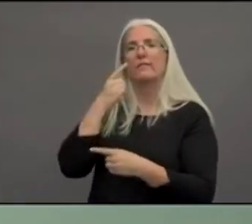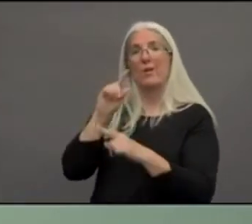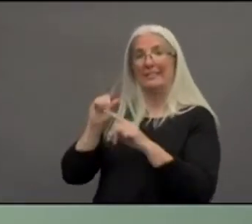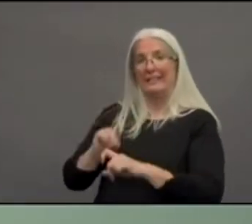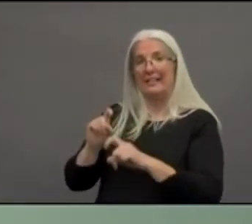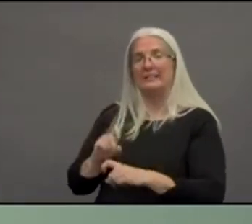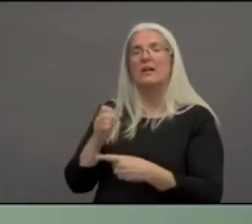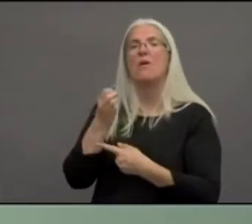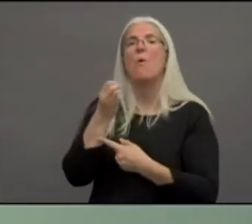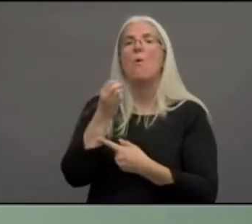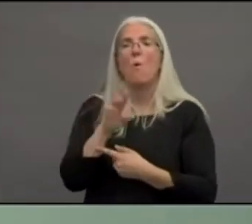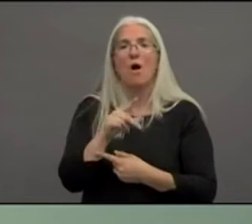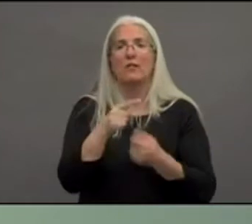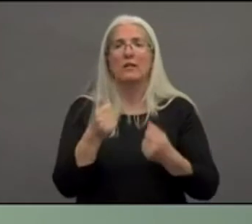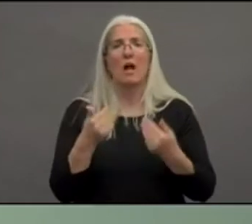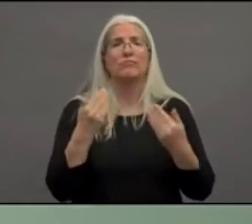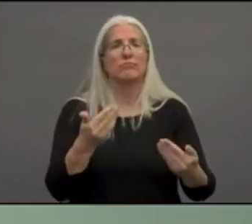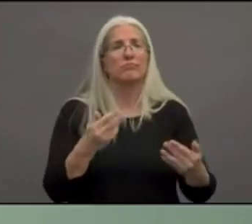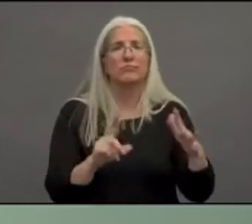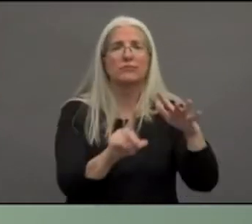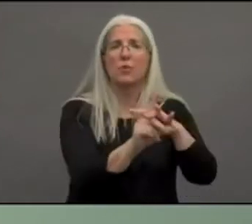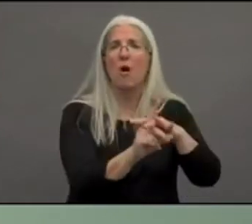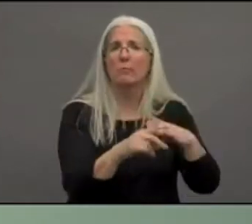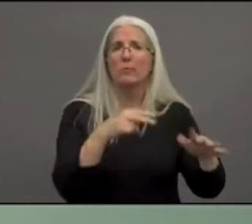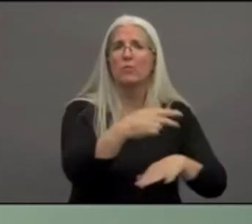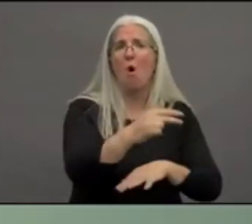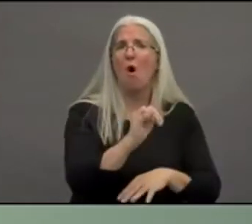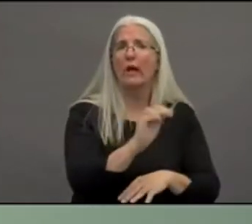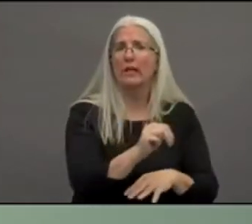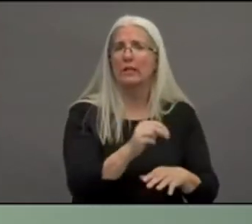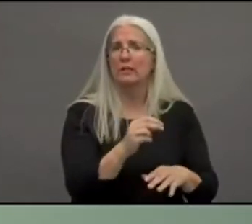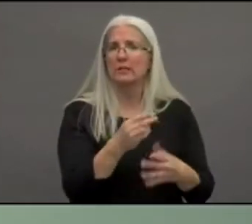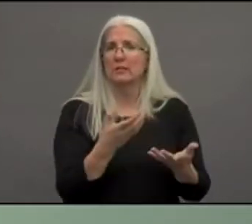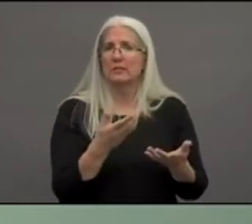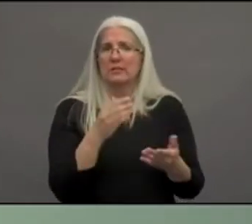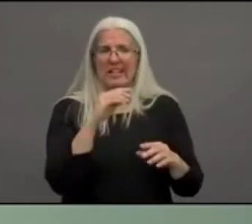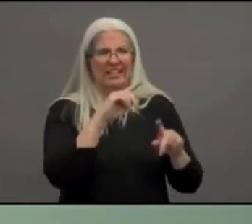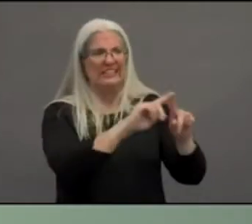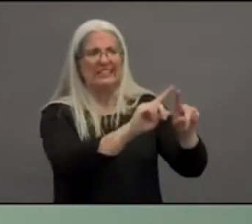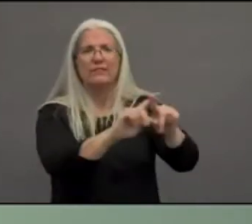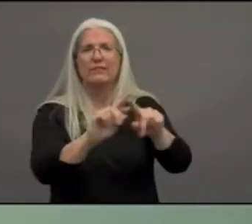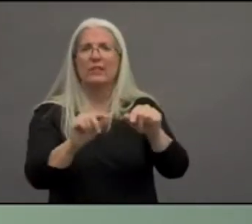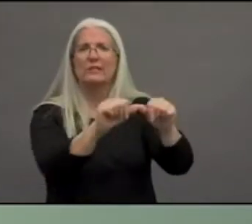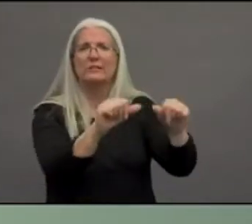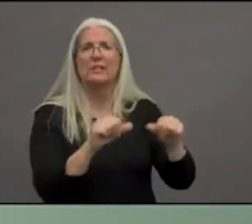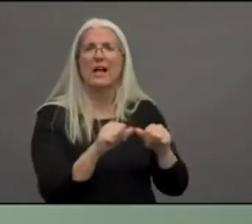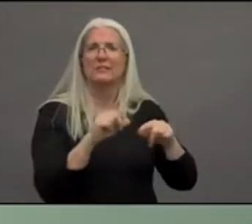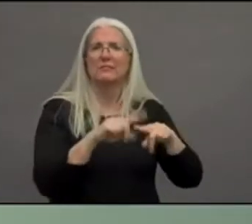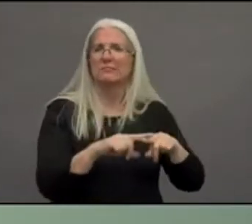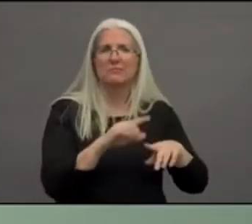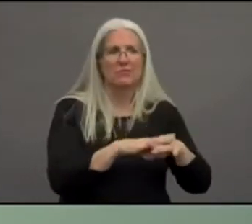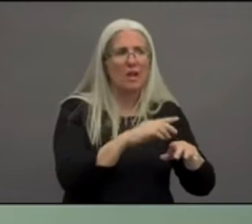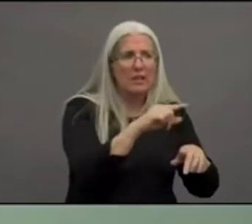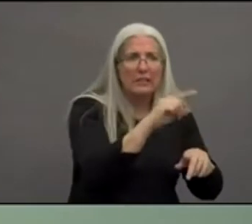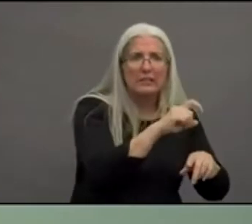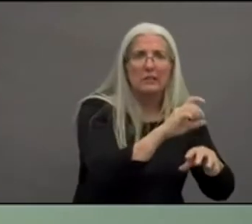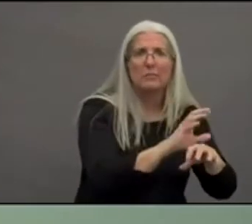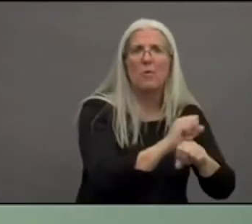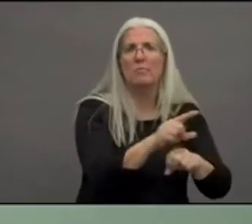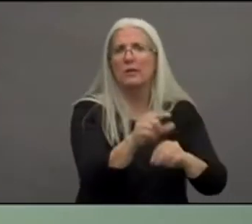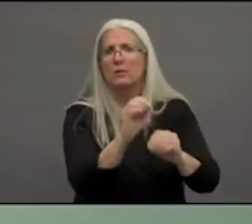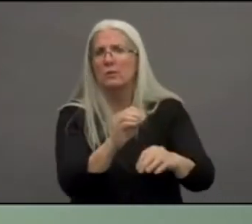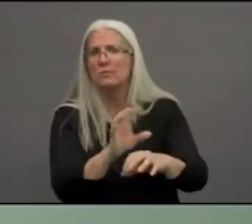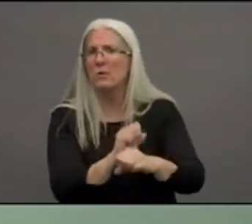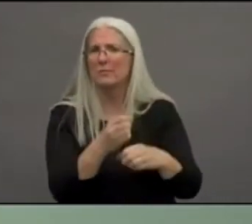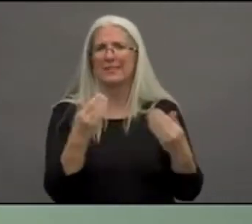come as a walk-in for any of the other pop-up sites. Those are available to those who do not have